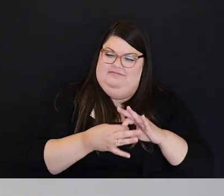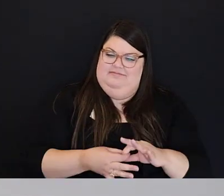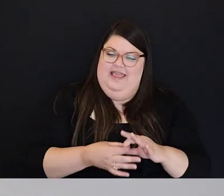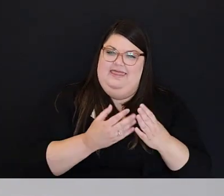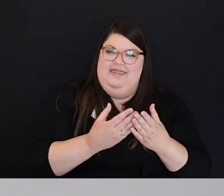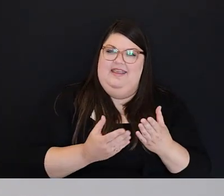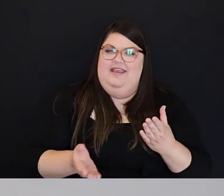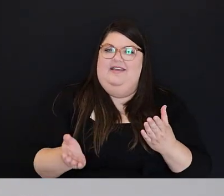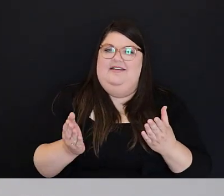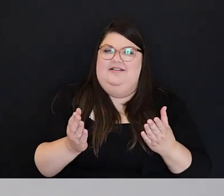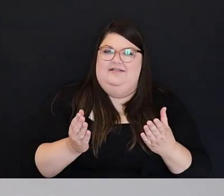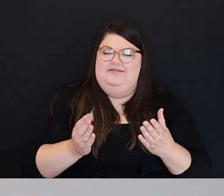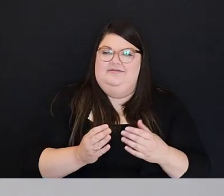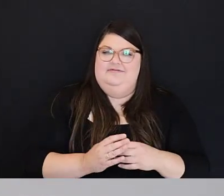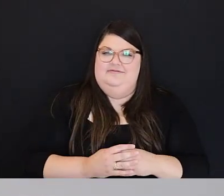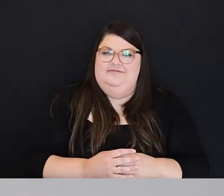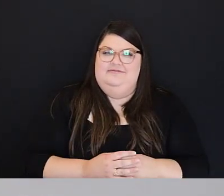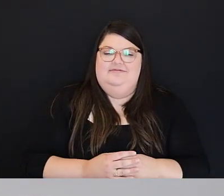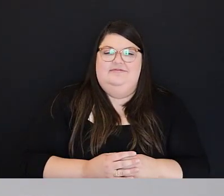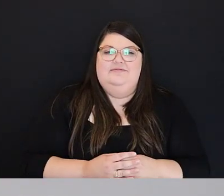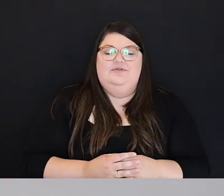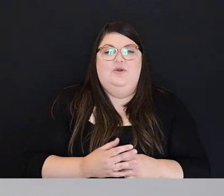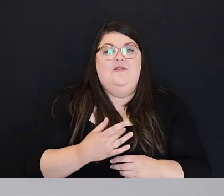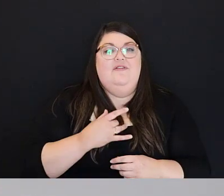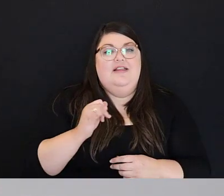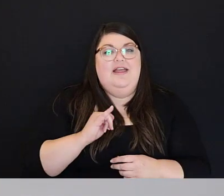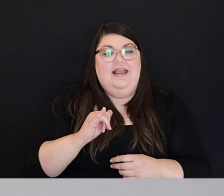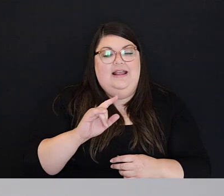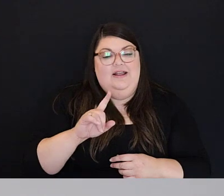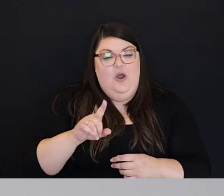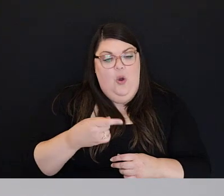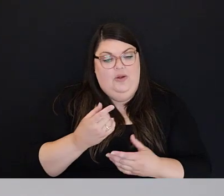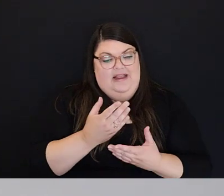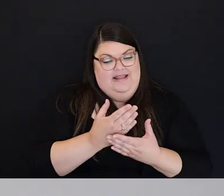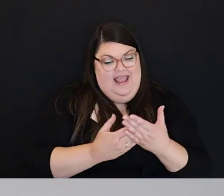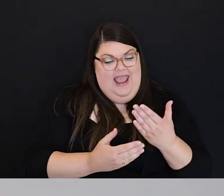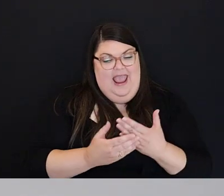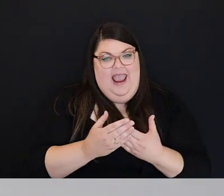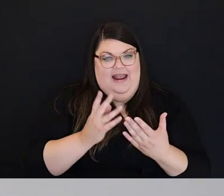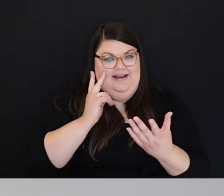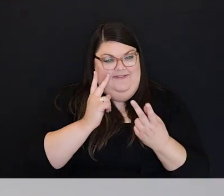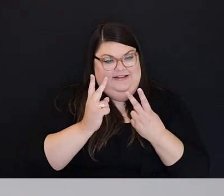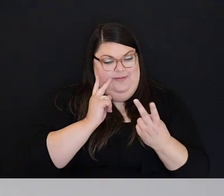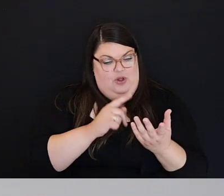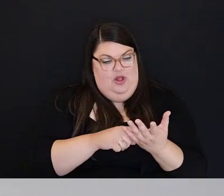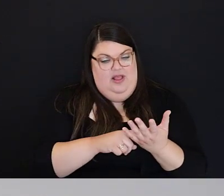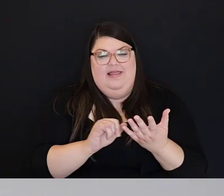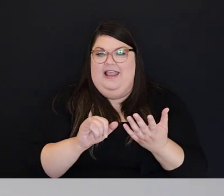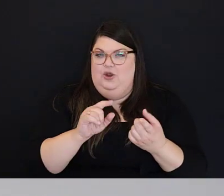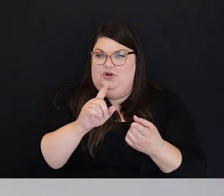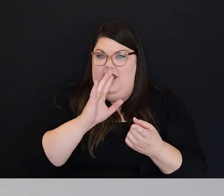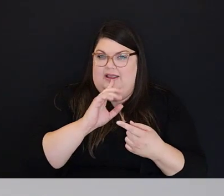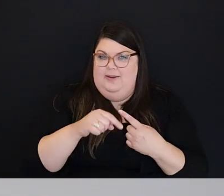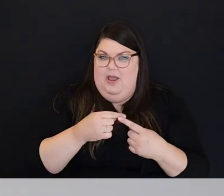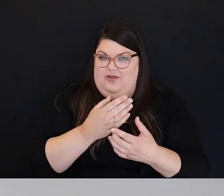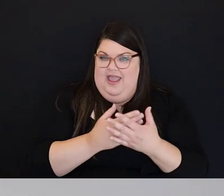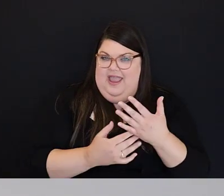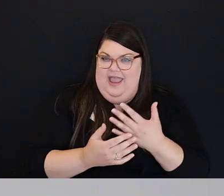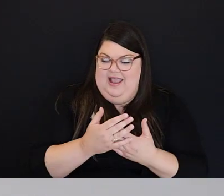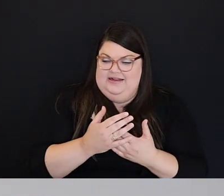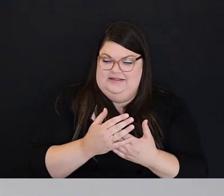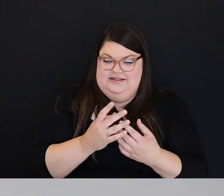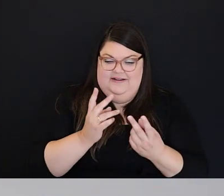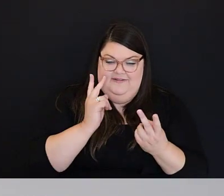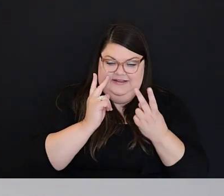this thingness that I feel like it's only, the hand has to be visible. Like when you were talking about the hand